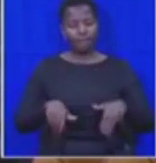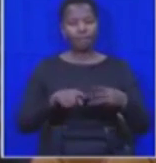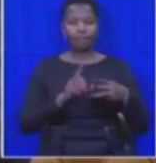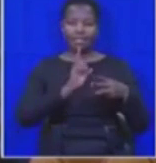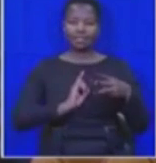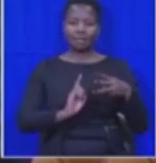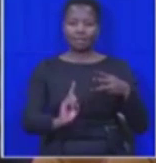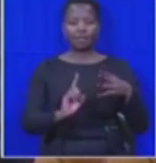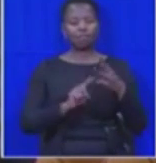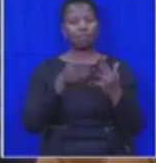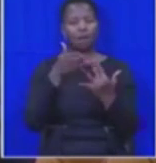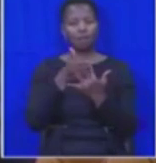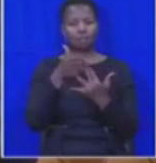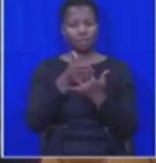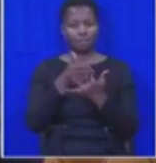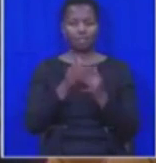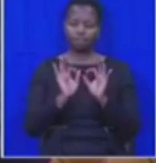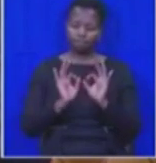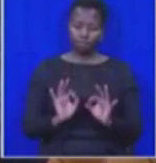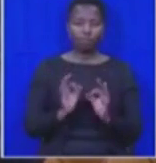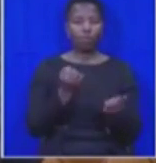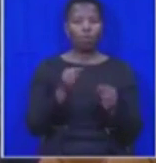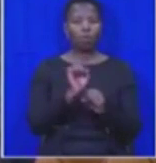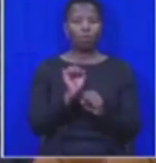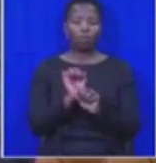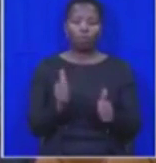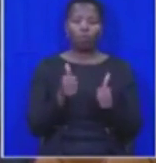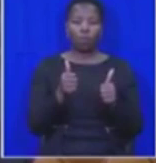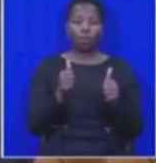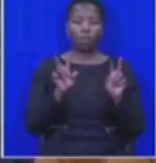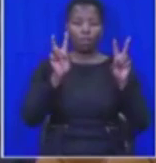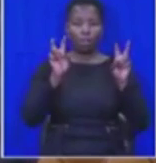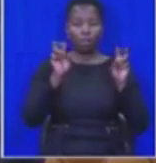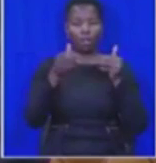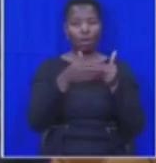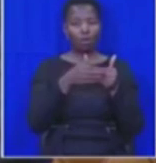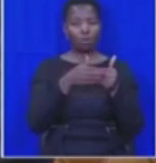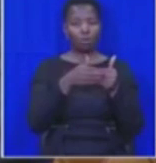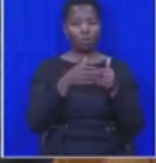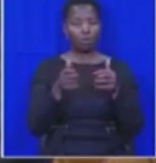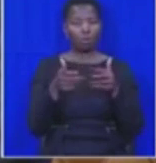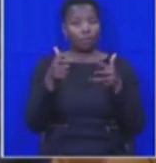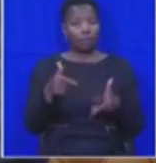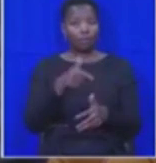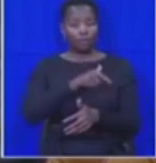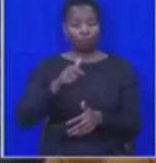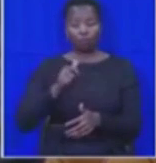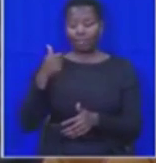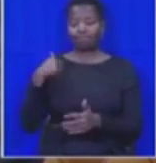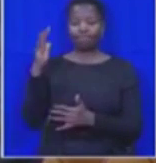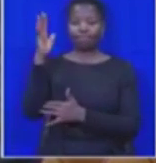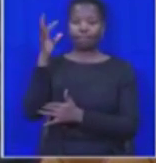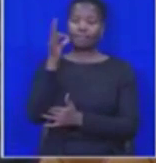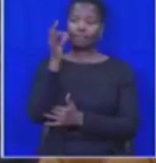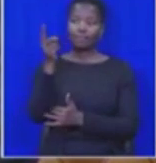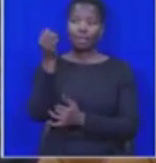dignity, accessibility, and effectiveness of the courts," close quote. What the President said regarding the